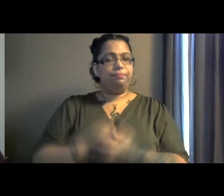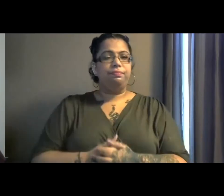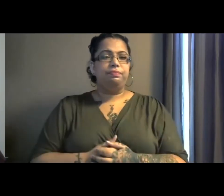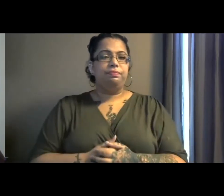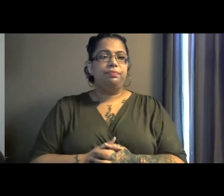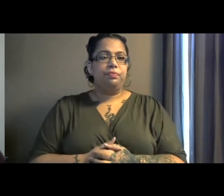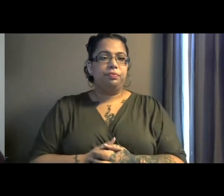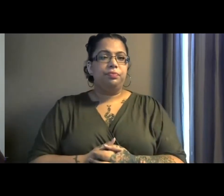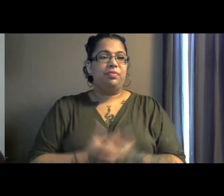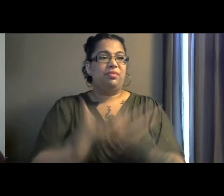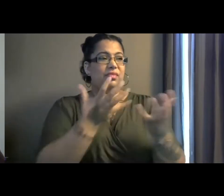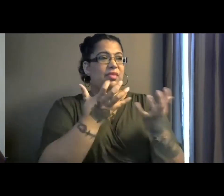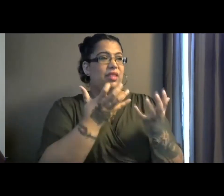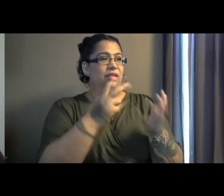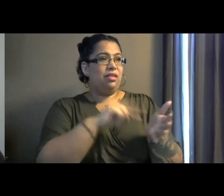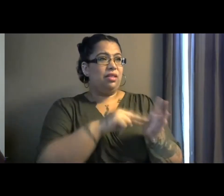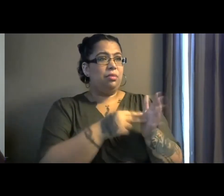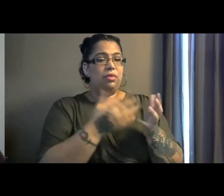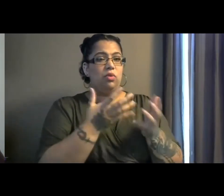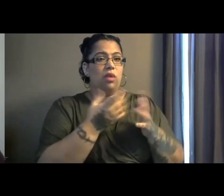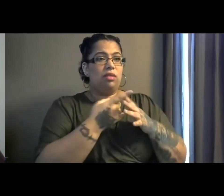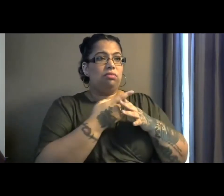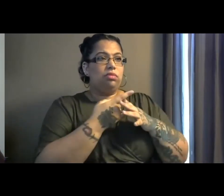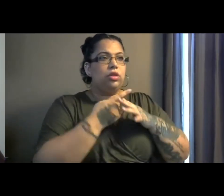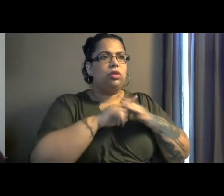Desire is the beginning of all creation.